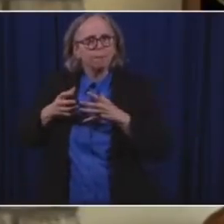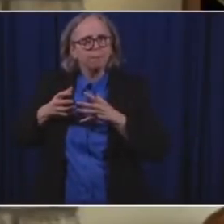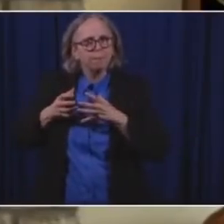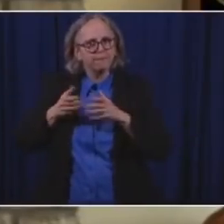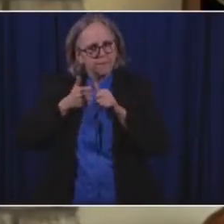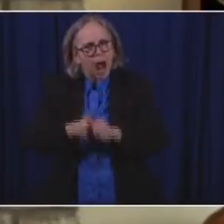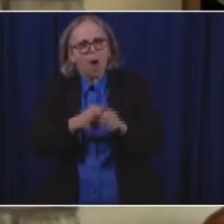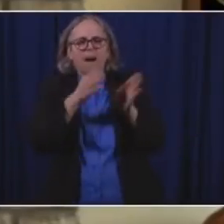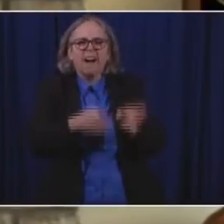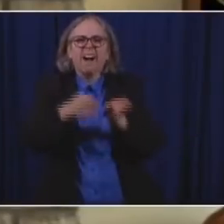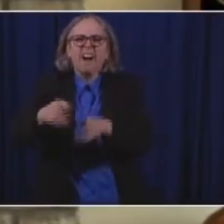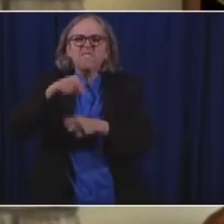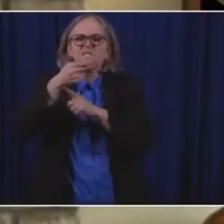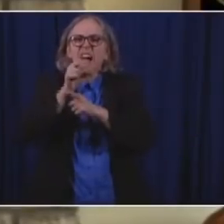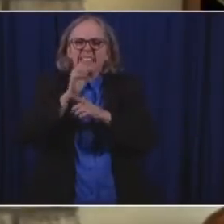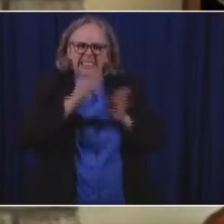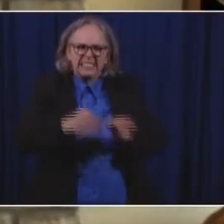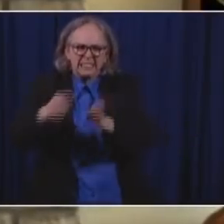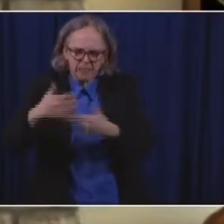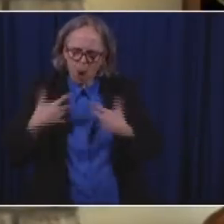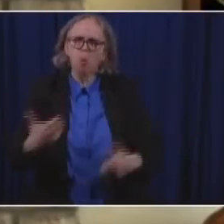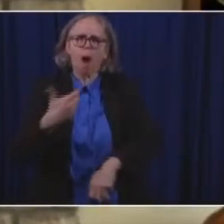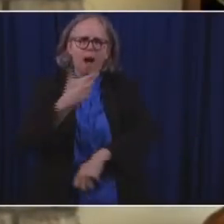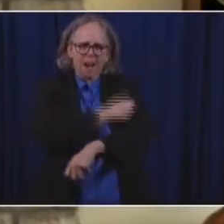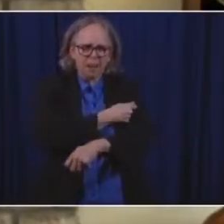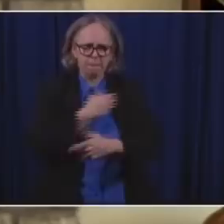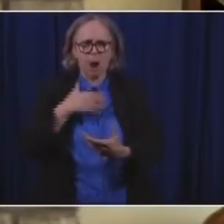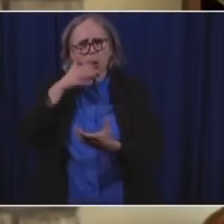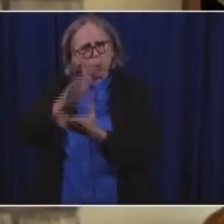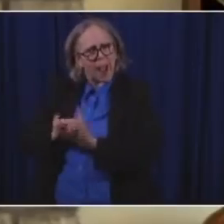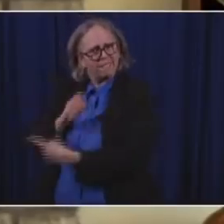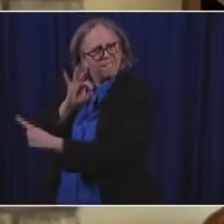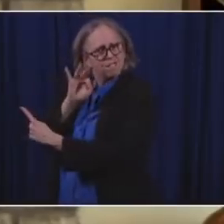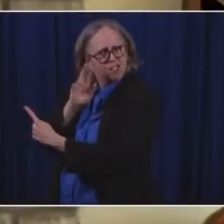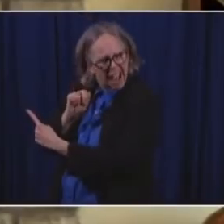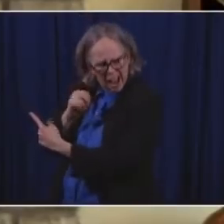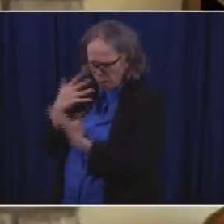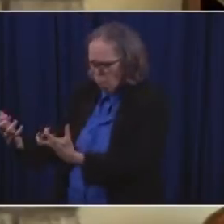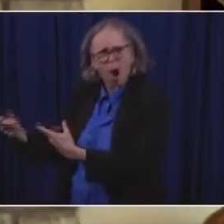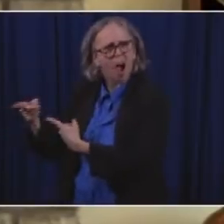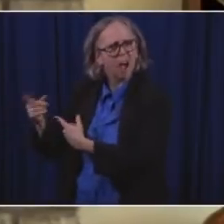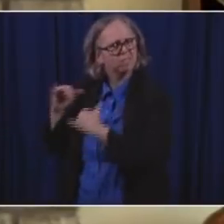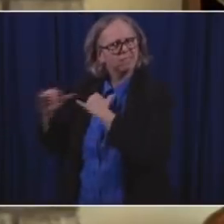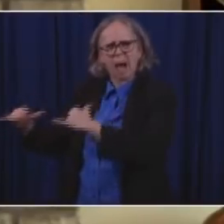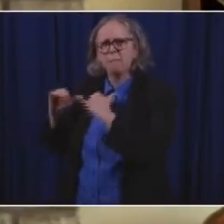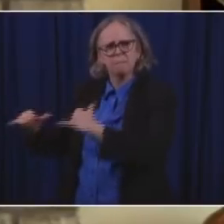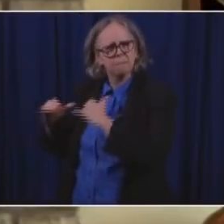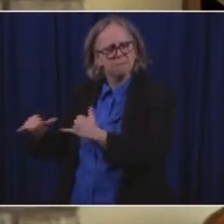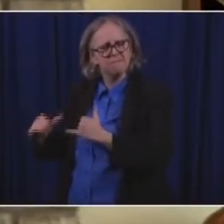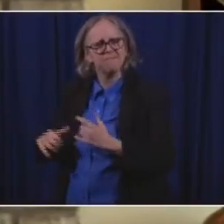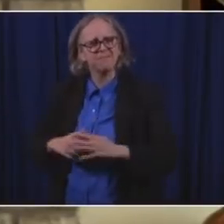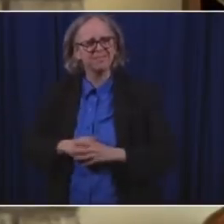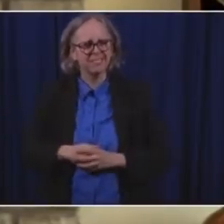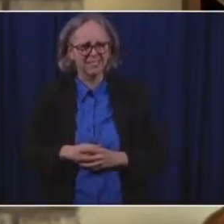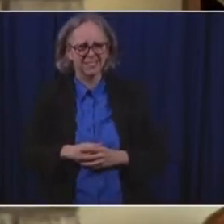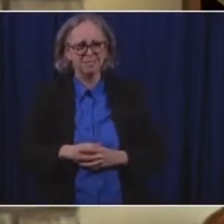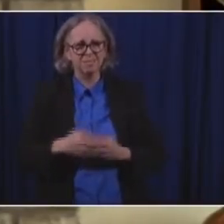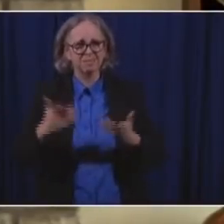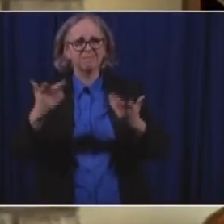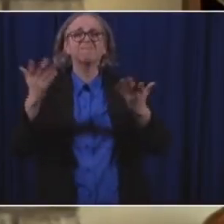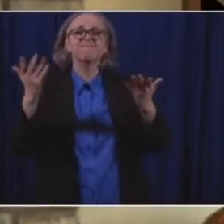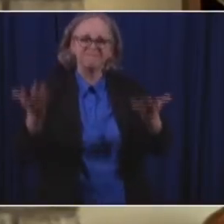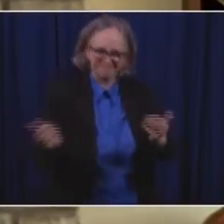I'm anxious to take it. I know Fran's anxious to take it as well. Next question is from Jeff Reddick